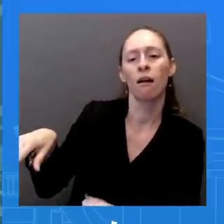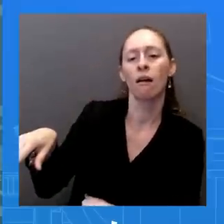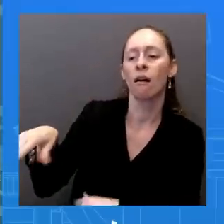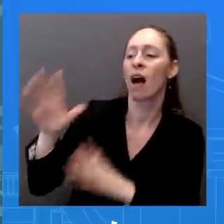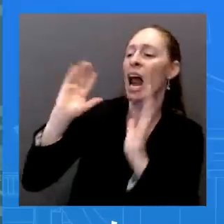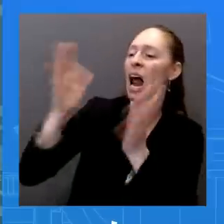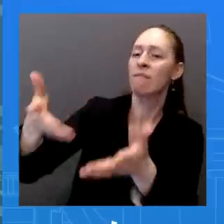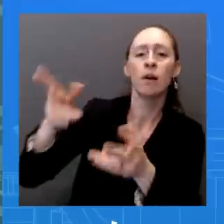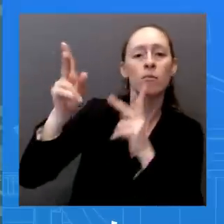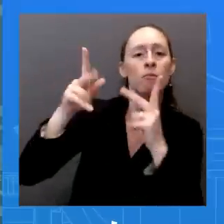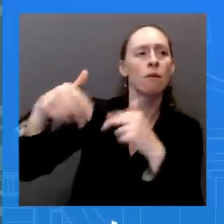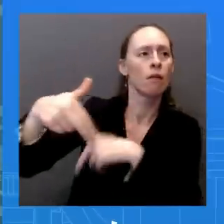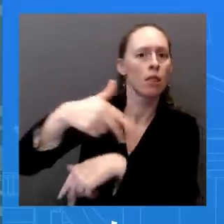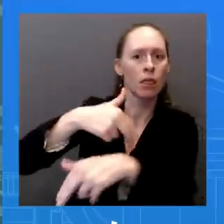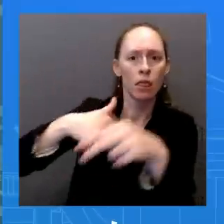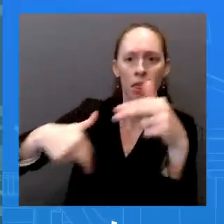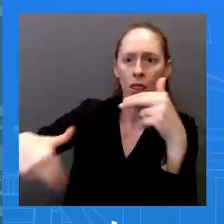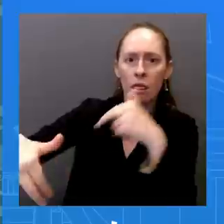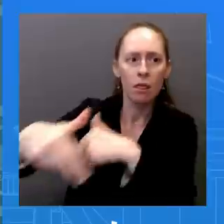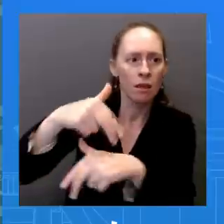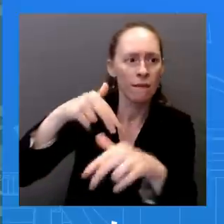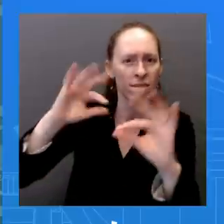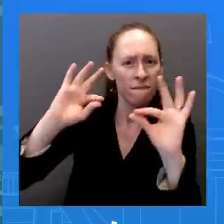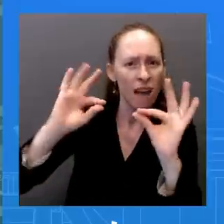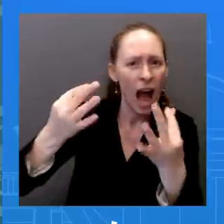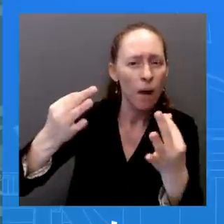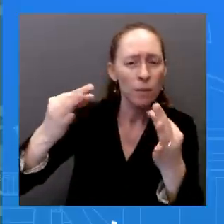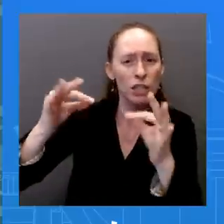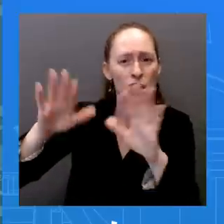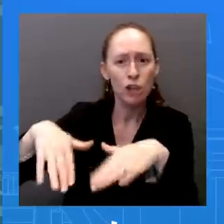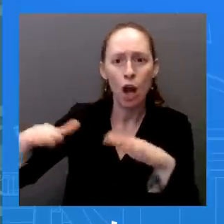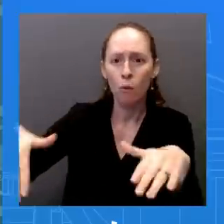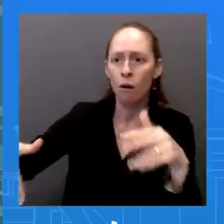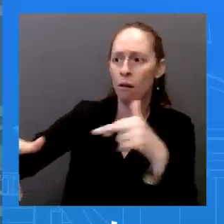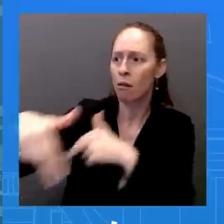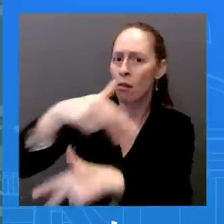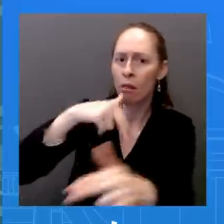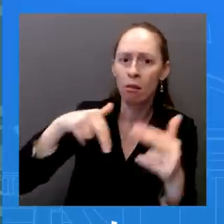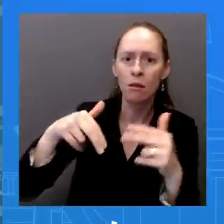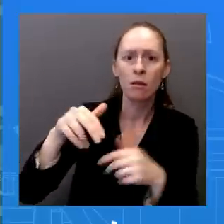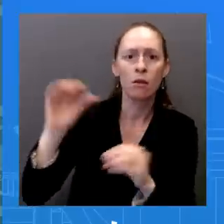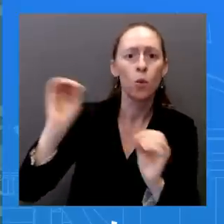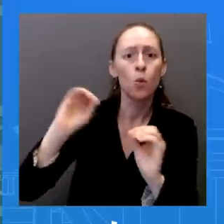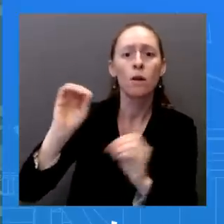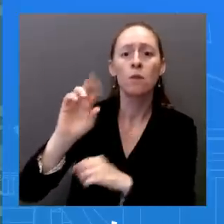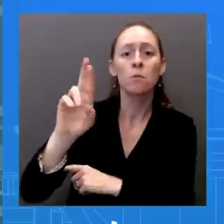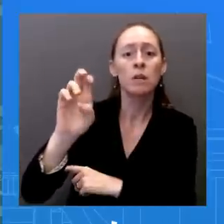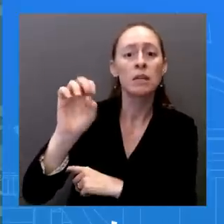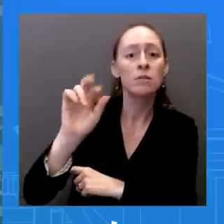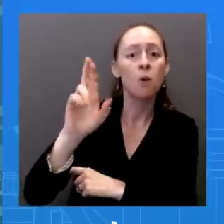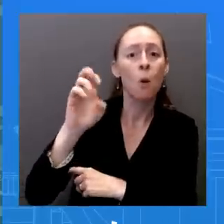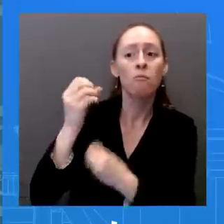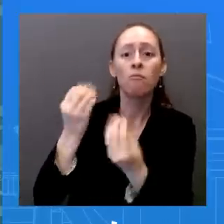we see of burden sharing. It is a cruel, premeditated political stunt.